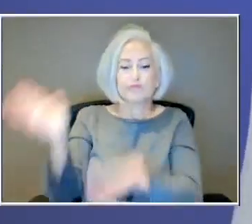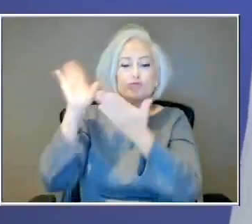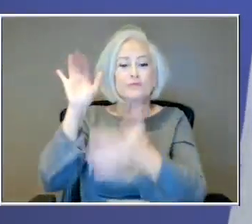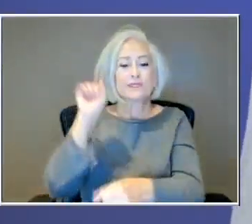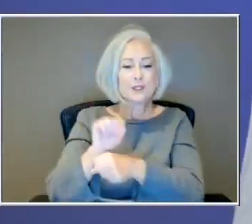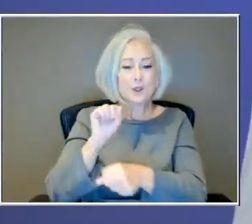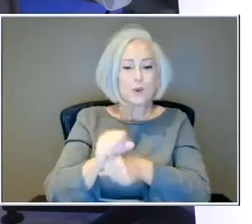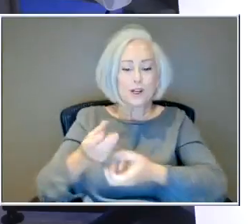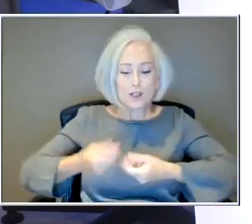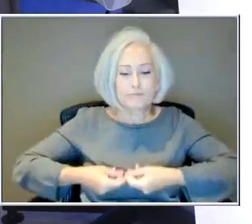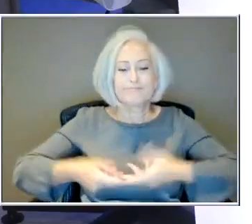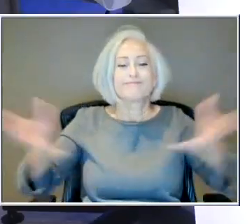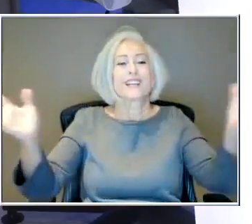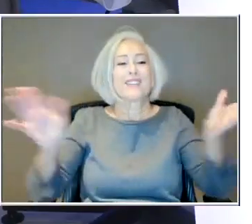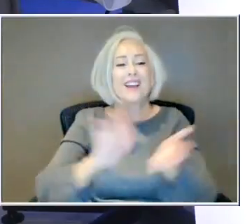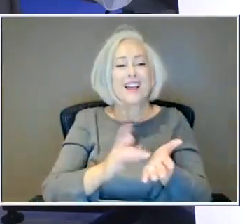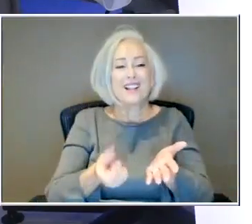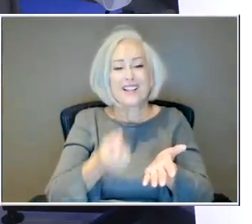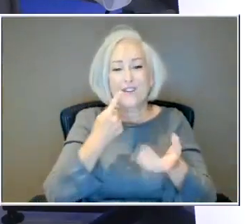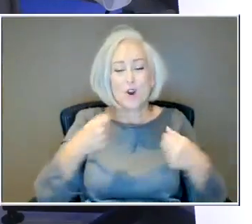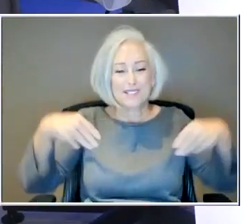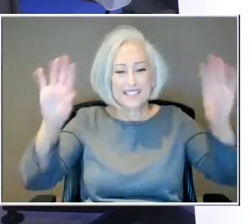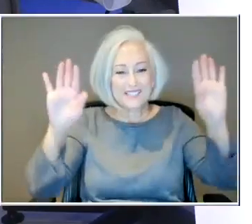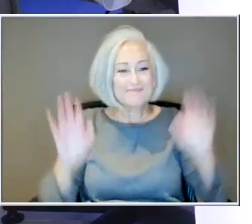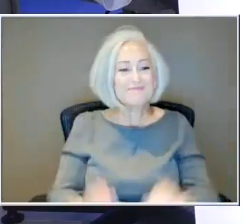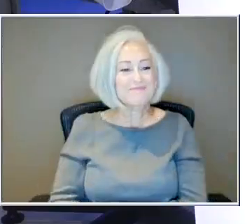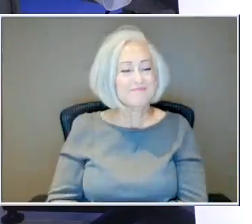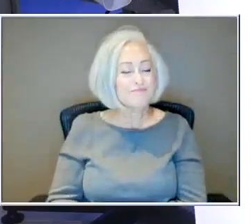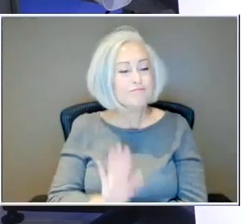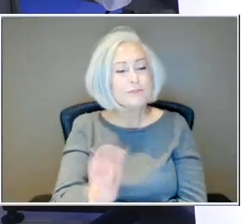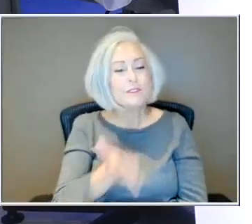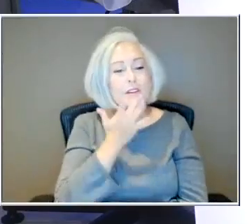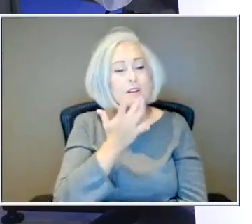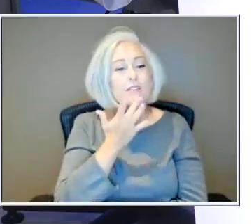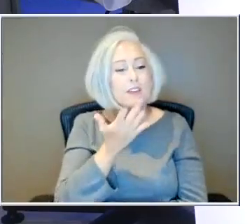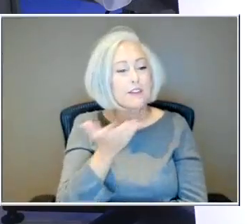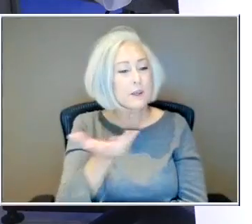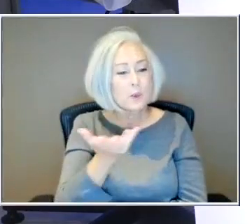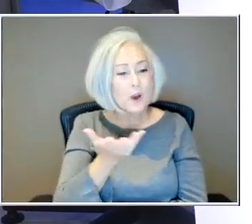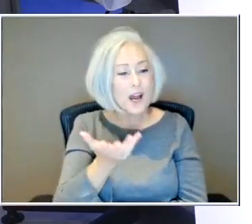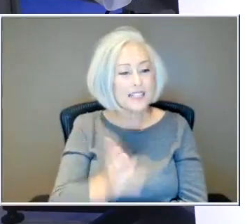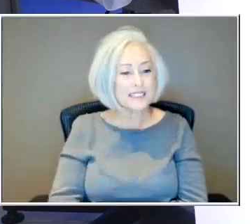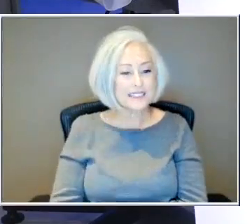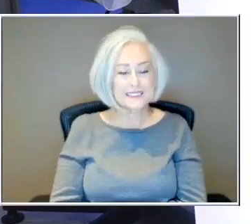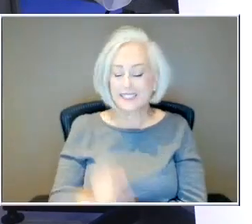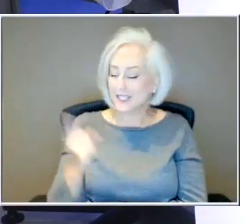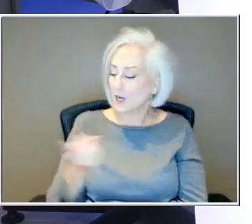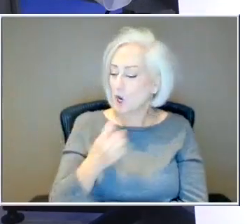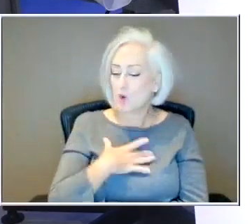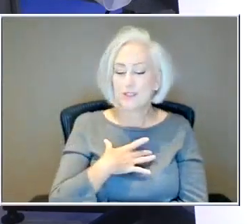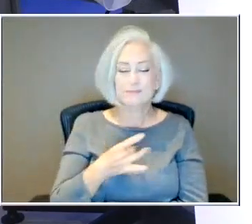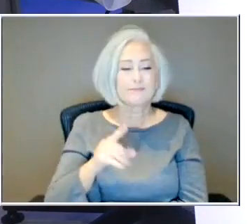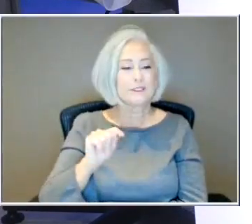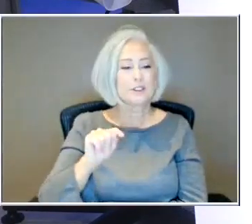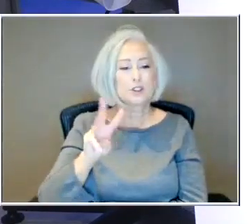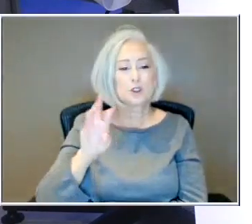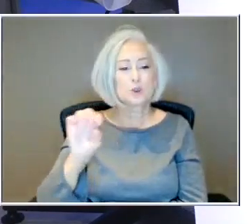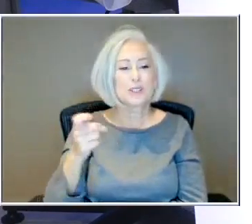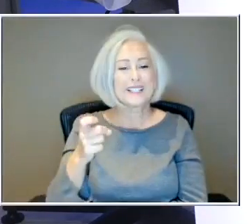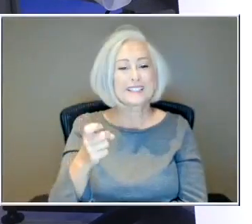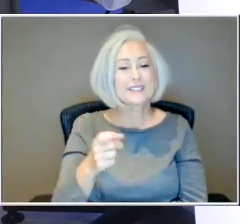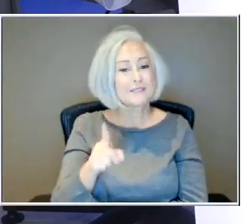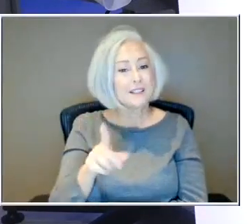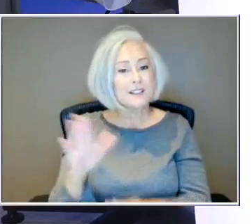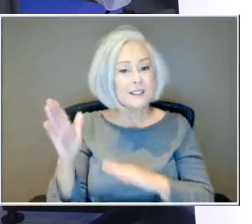at the pharmacy. What's your favorite Halloween candy? Ooh. Does you have what's your go-to? I always liked Twix. Twix are good. What about you? What's your number one?